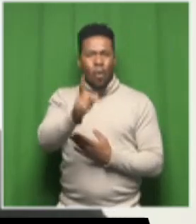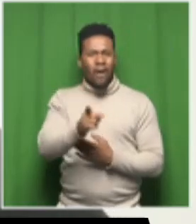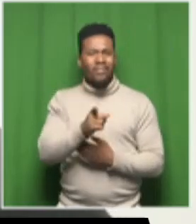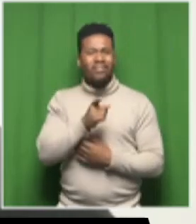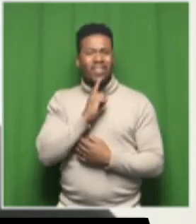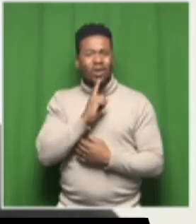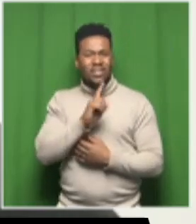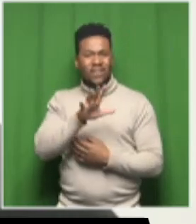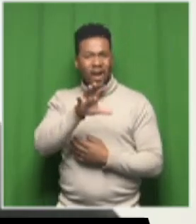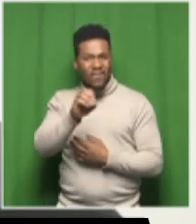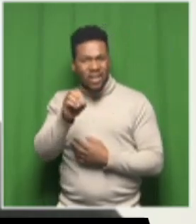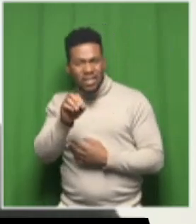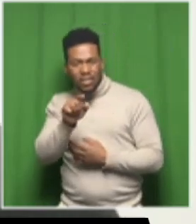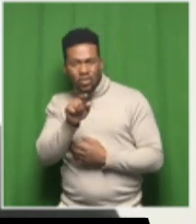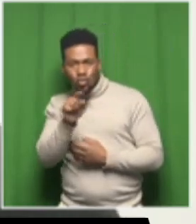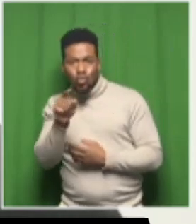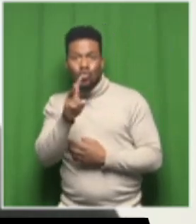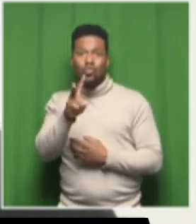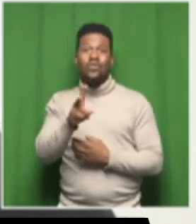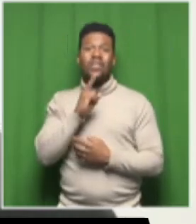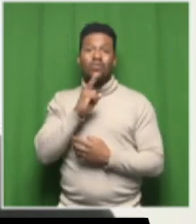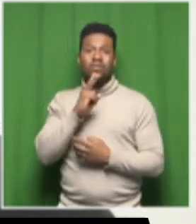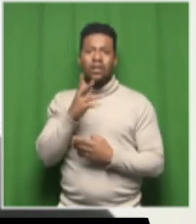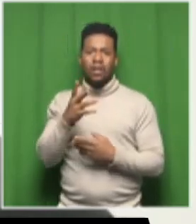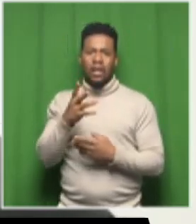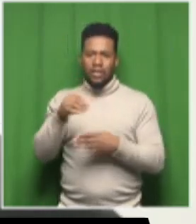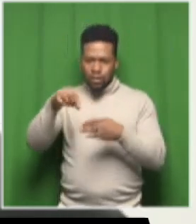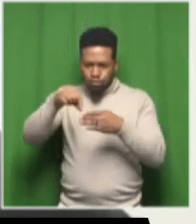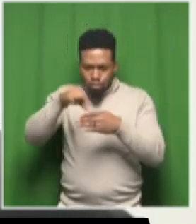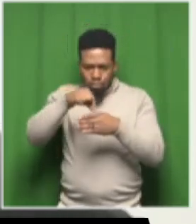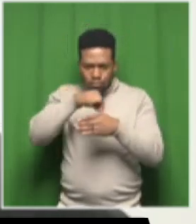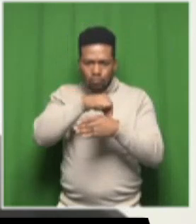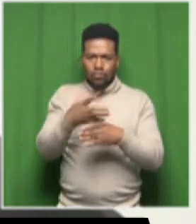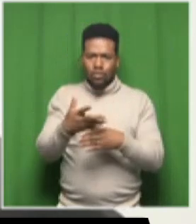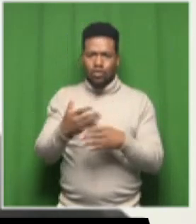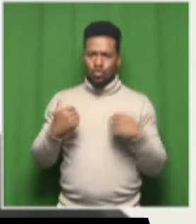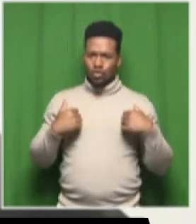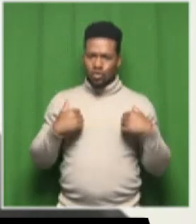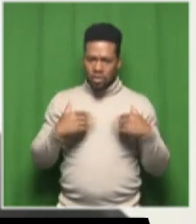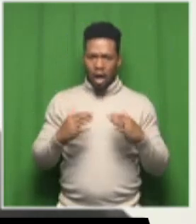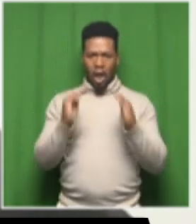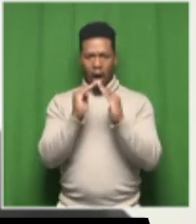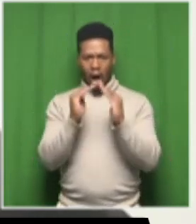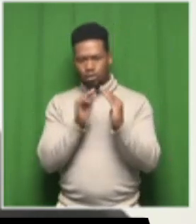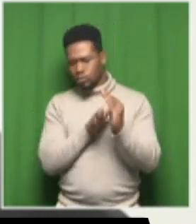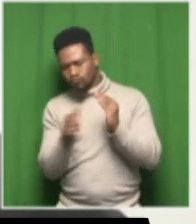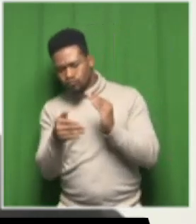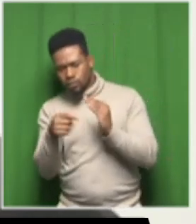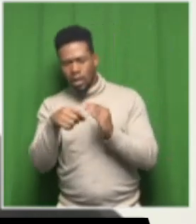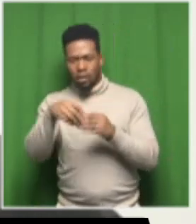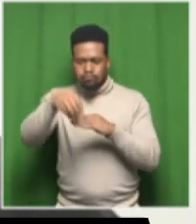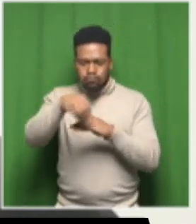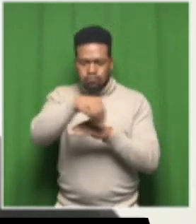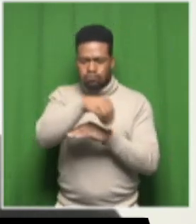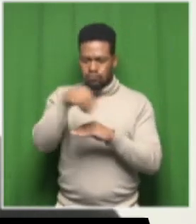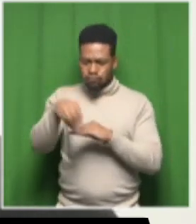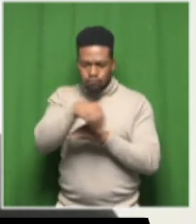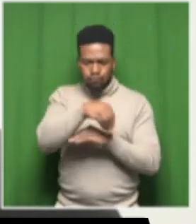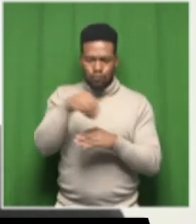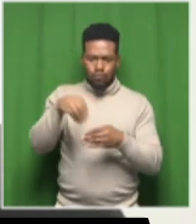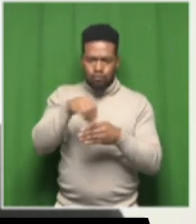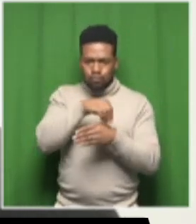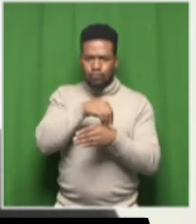1,500 to close to 2,000 seedlings. And then you can start on your backyard transplanting those seedlings. And then